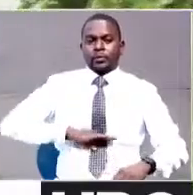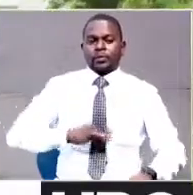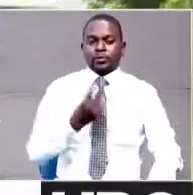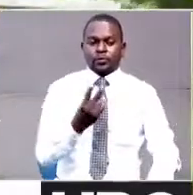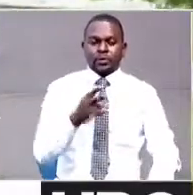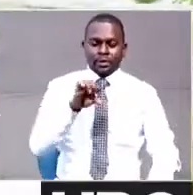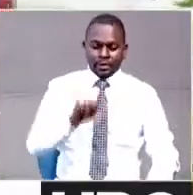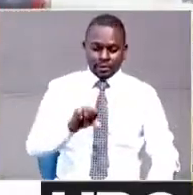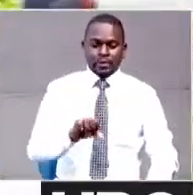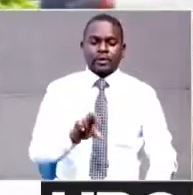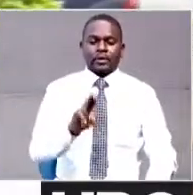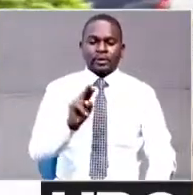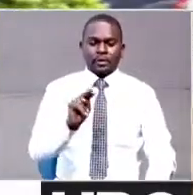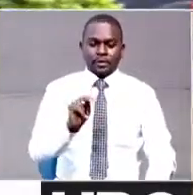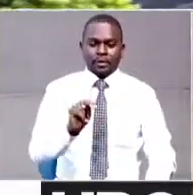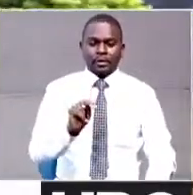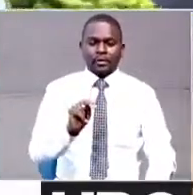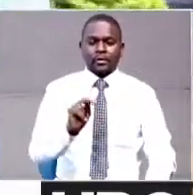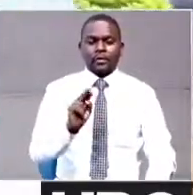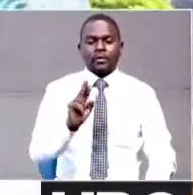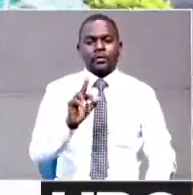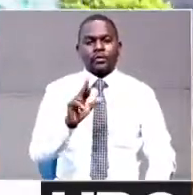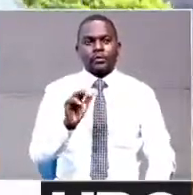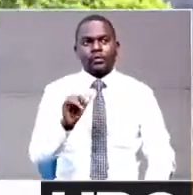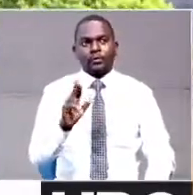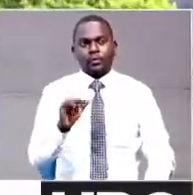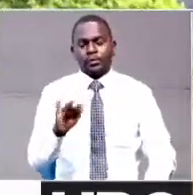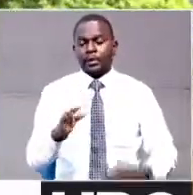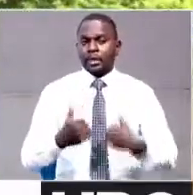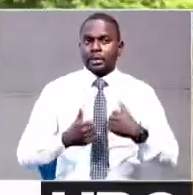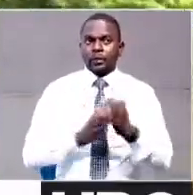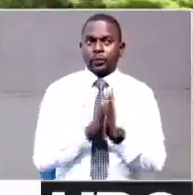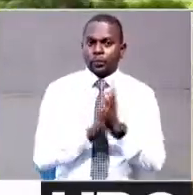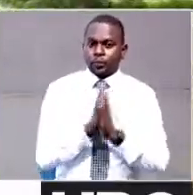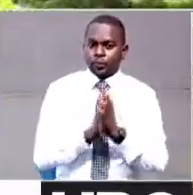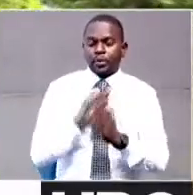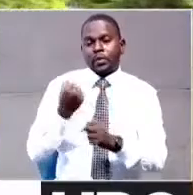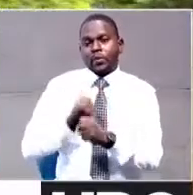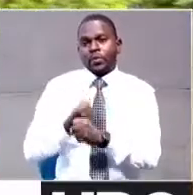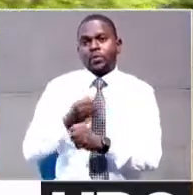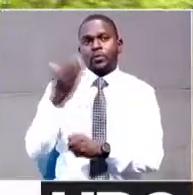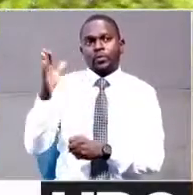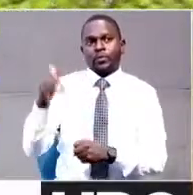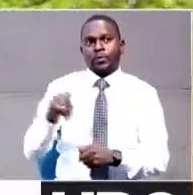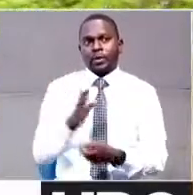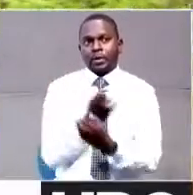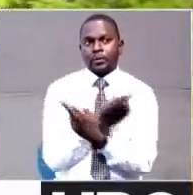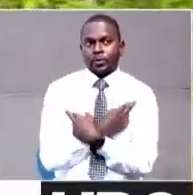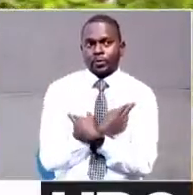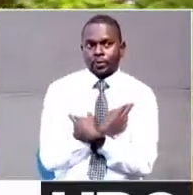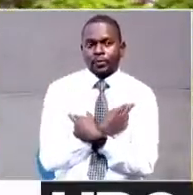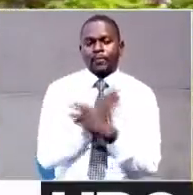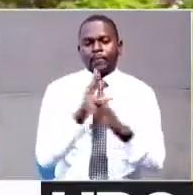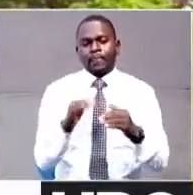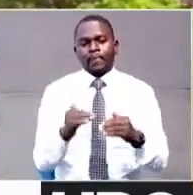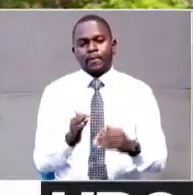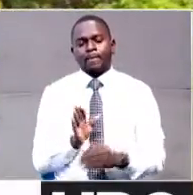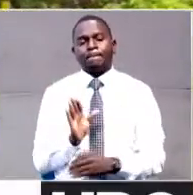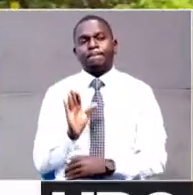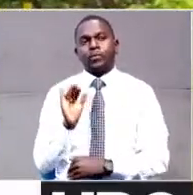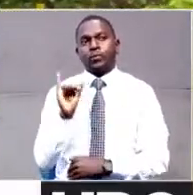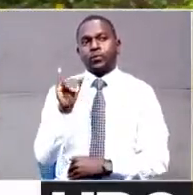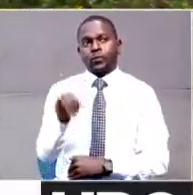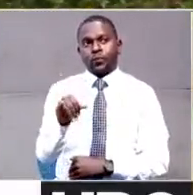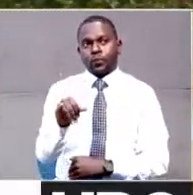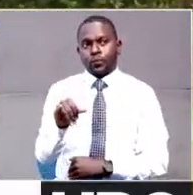29-year-old Rebecca Ahimbisiwe had been motivated to work abroad by her relatives. On reaching the